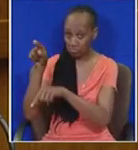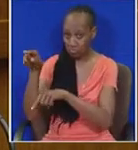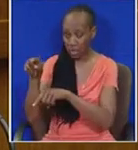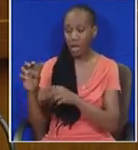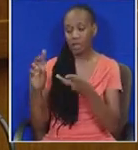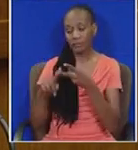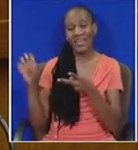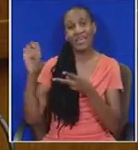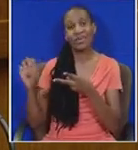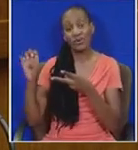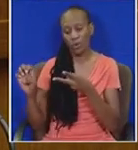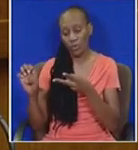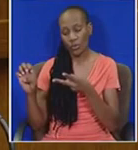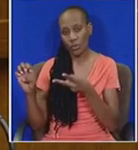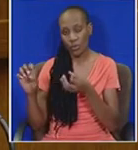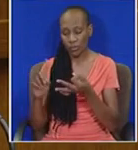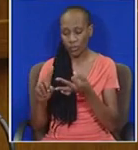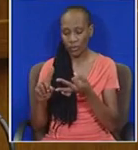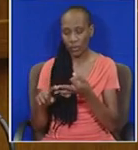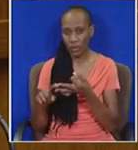Europe and the East,